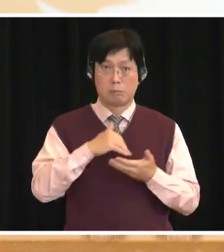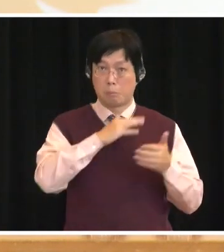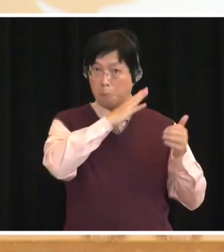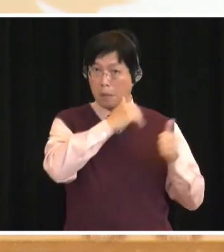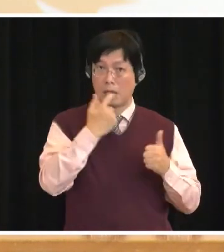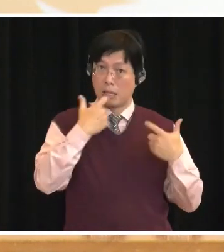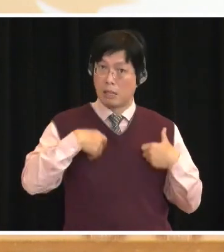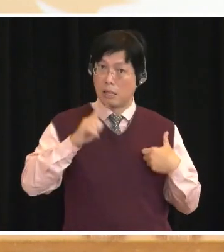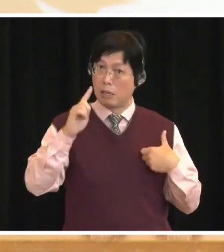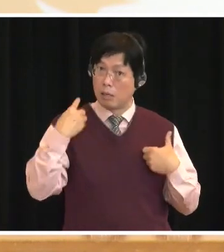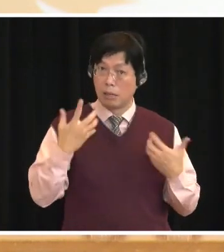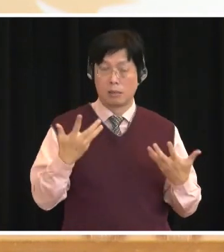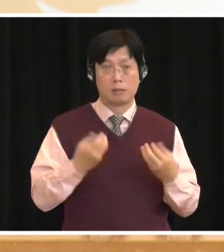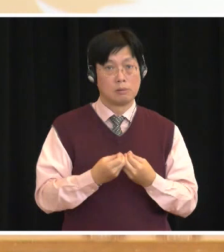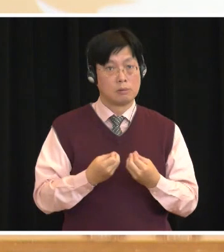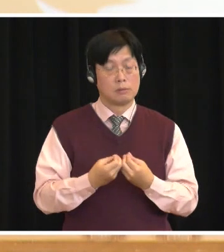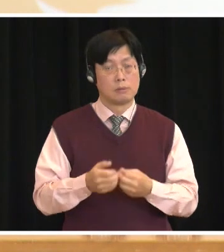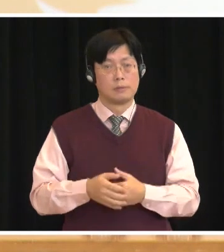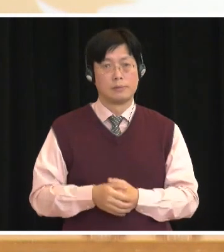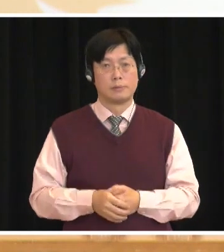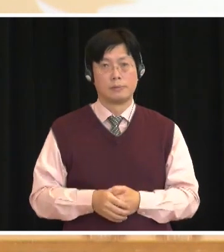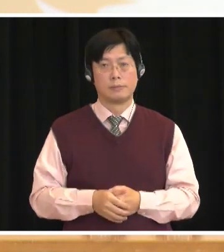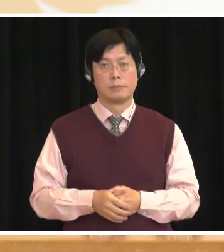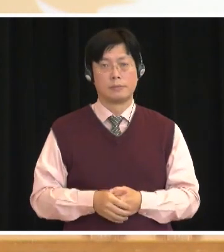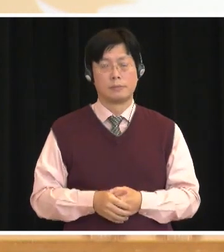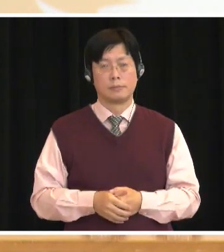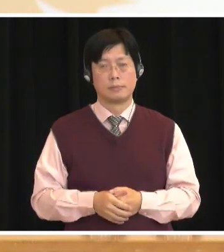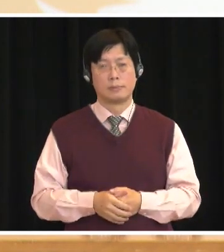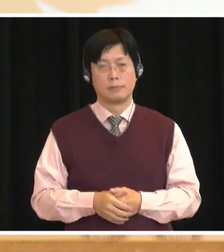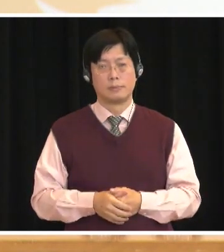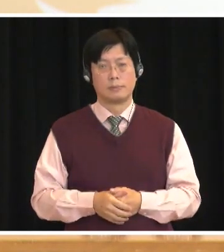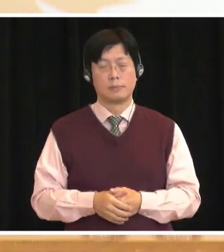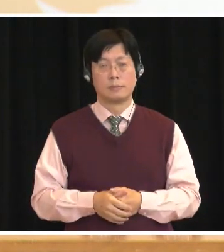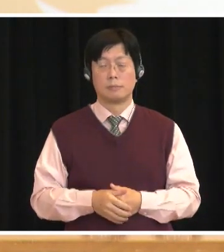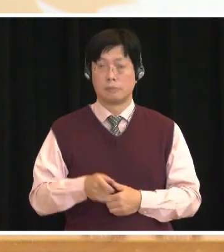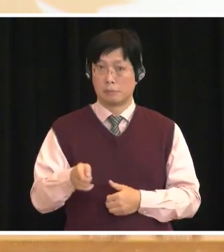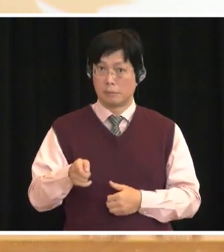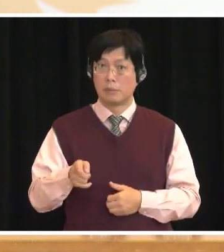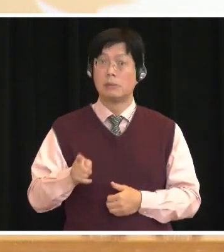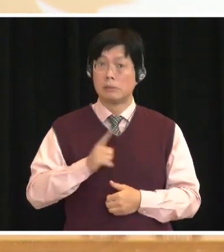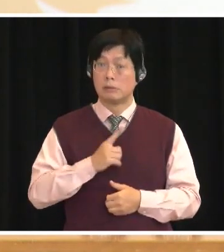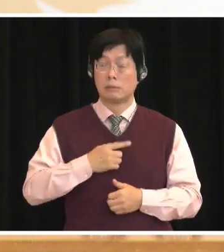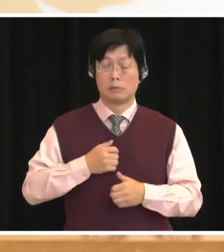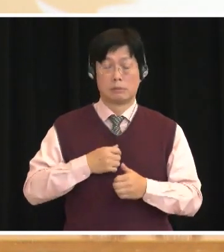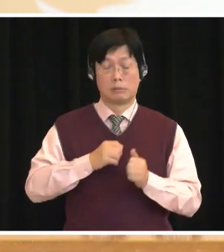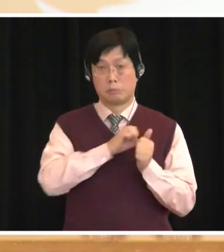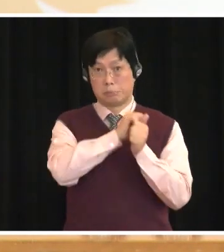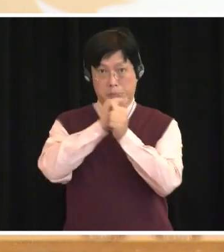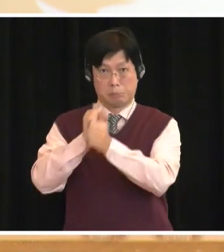at the moment that he or she is in the police station for interrogation?